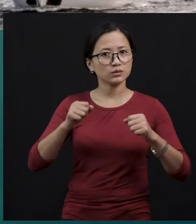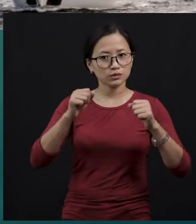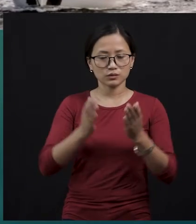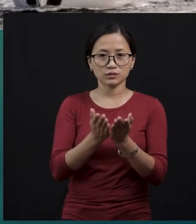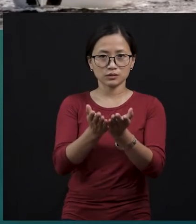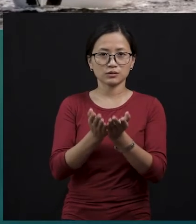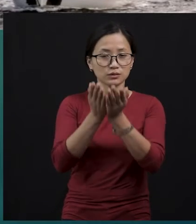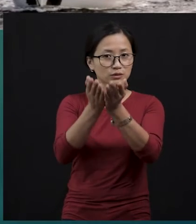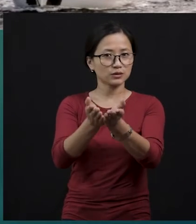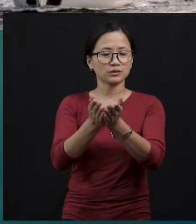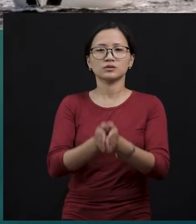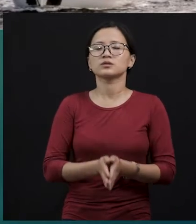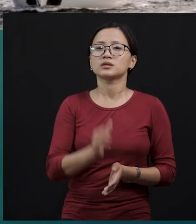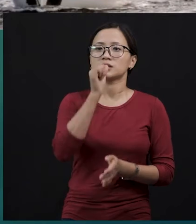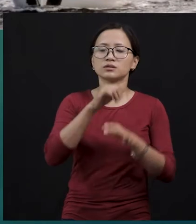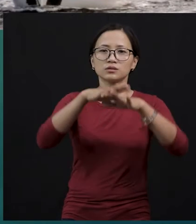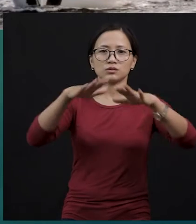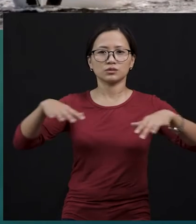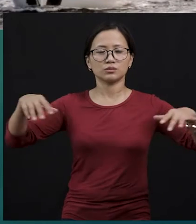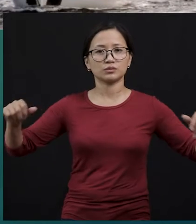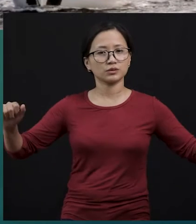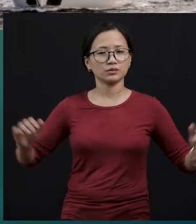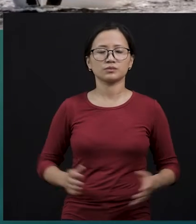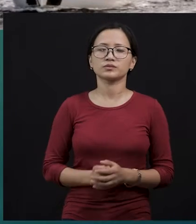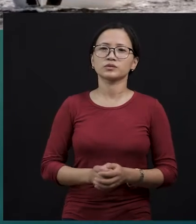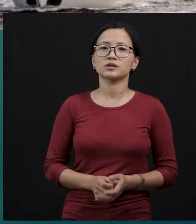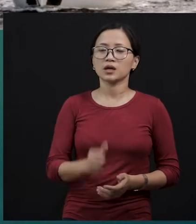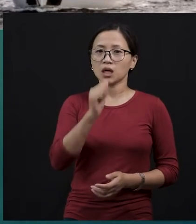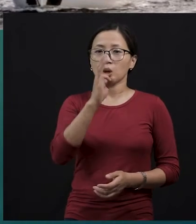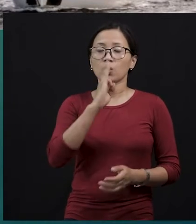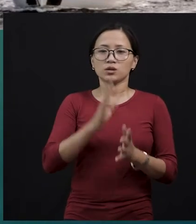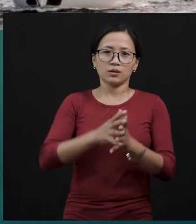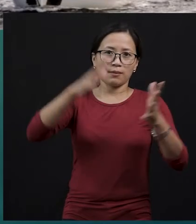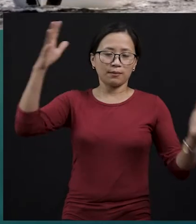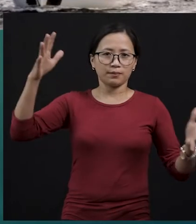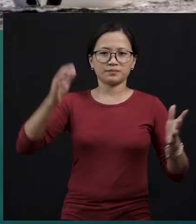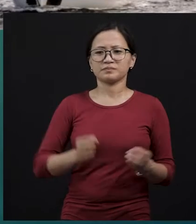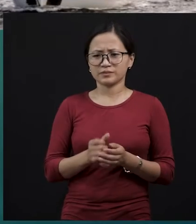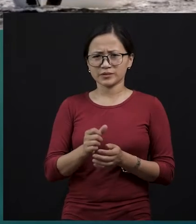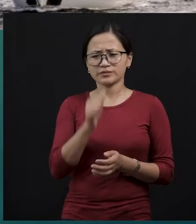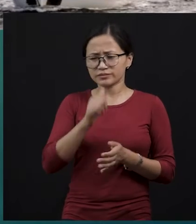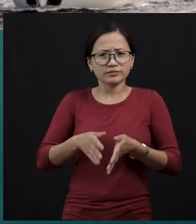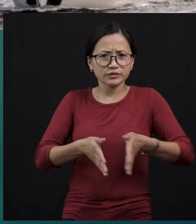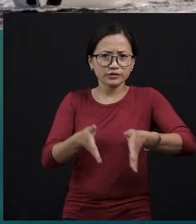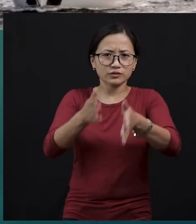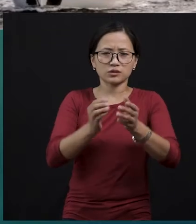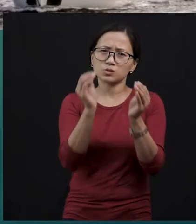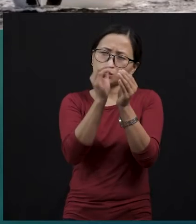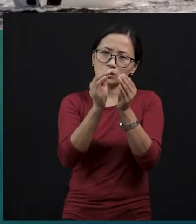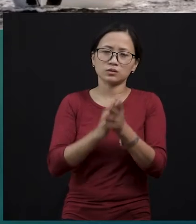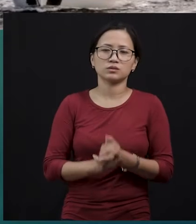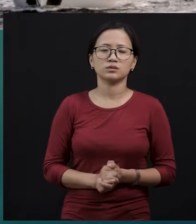seas. We know that seas are bigger water bodies. Rivers are small. And we have very